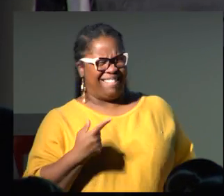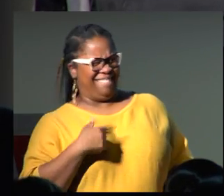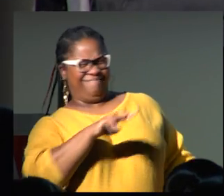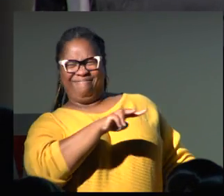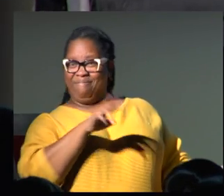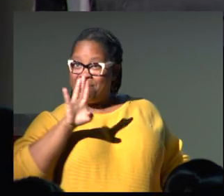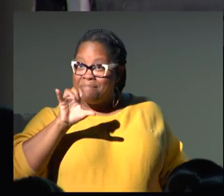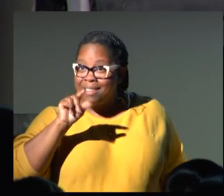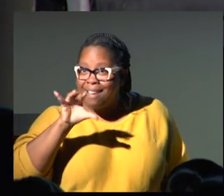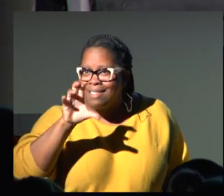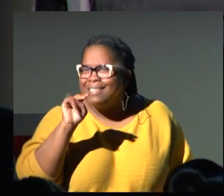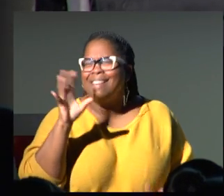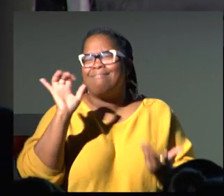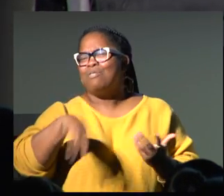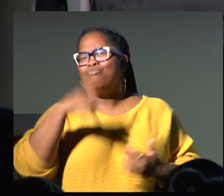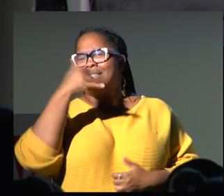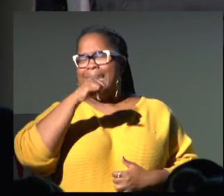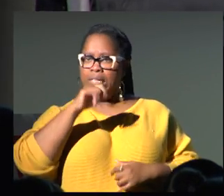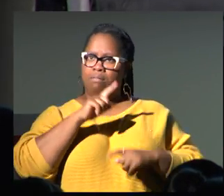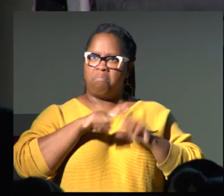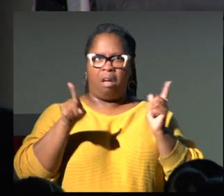right? But apparently